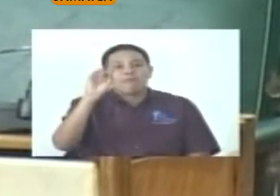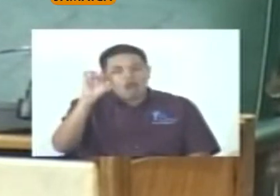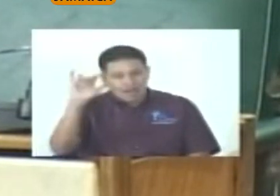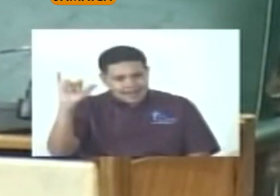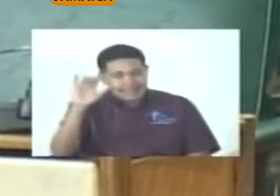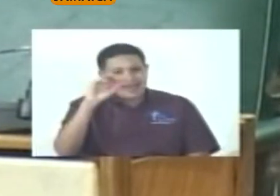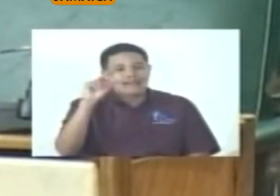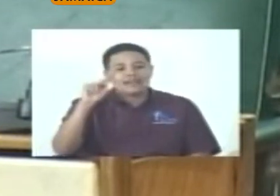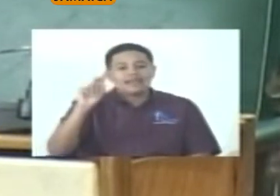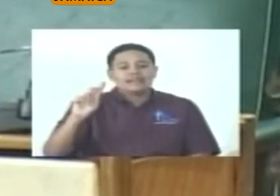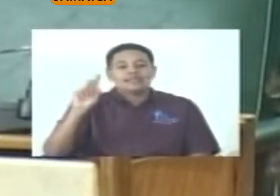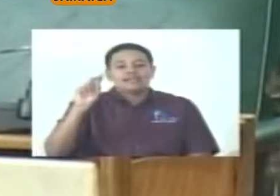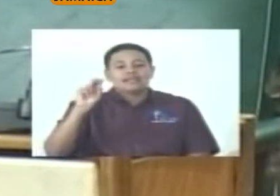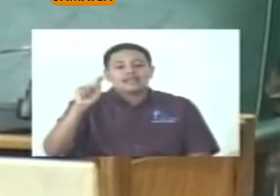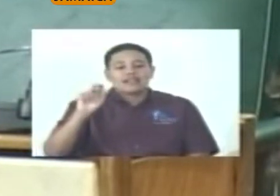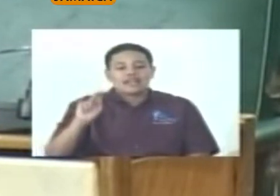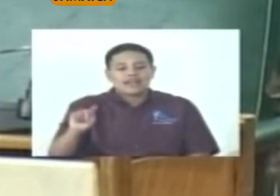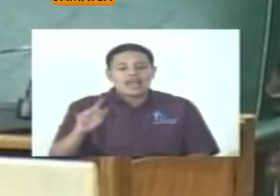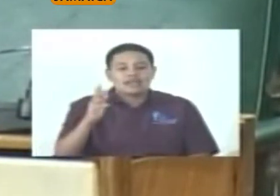Knight.